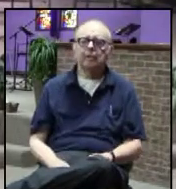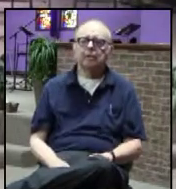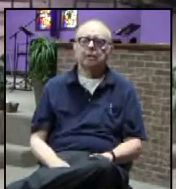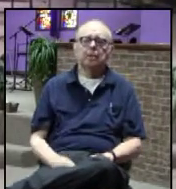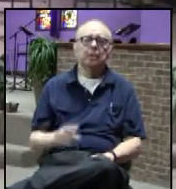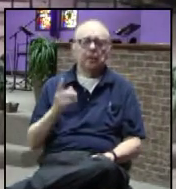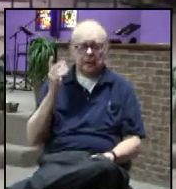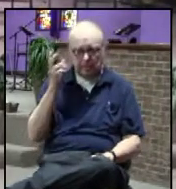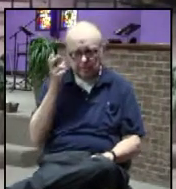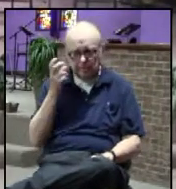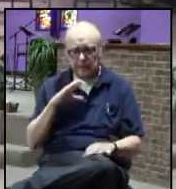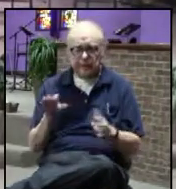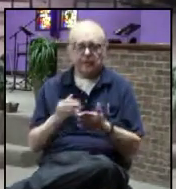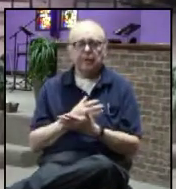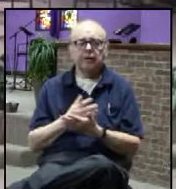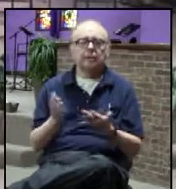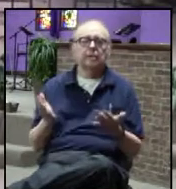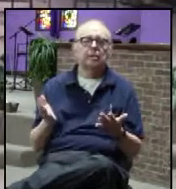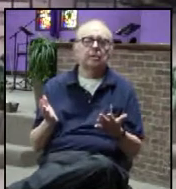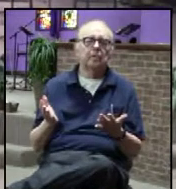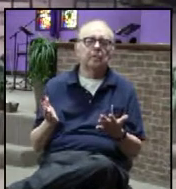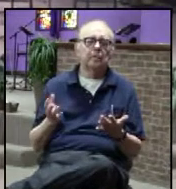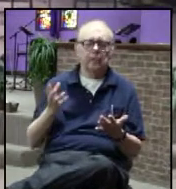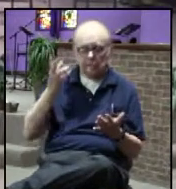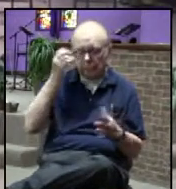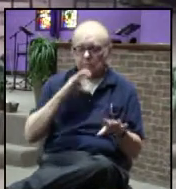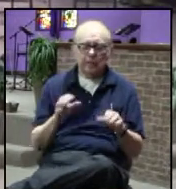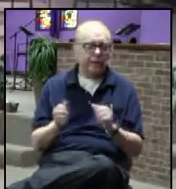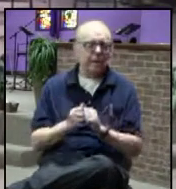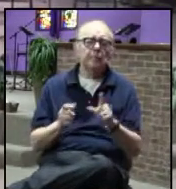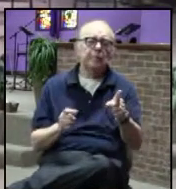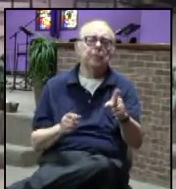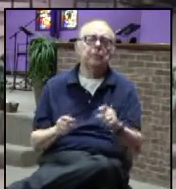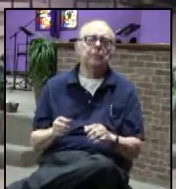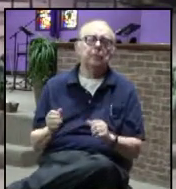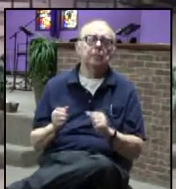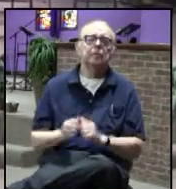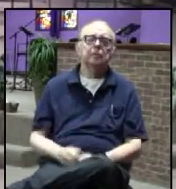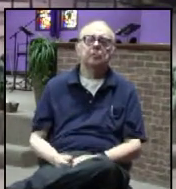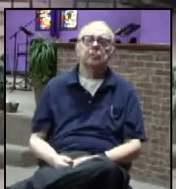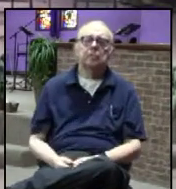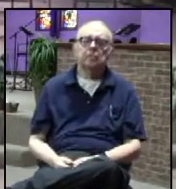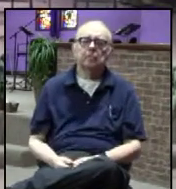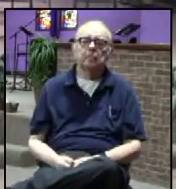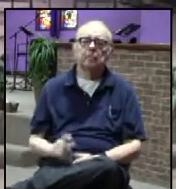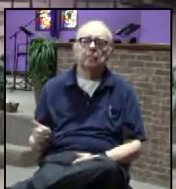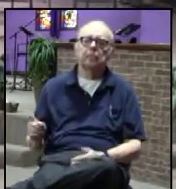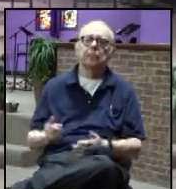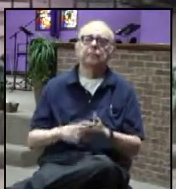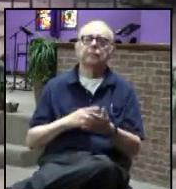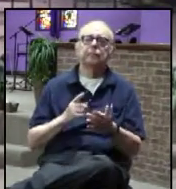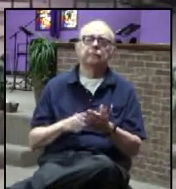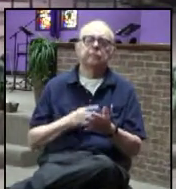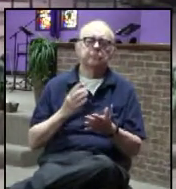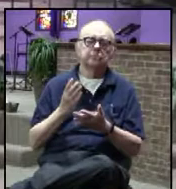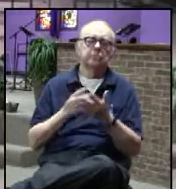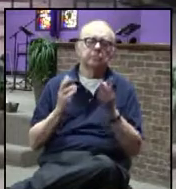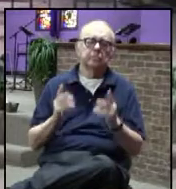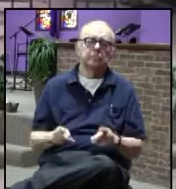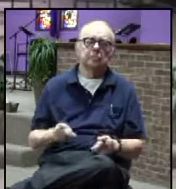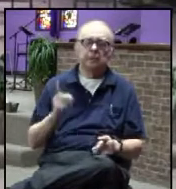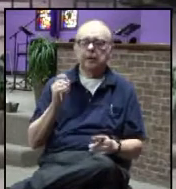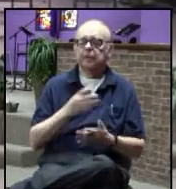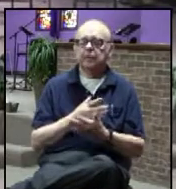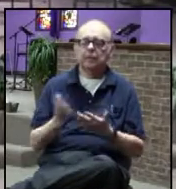And he does these games. And he'll do the games to you. And every once in a while, somebody says, well, I